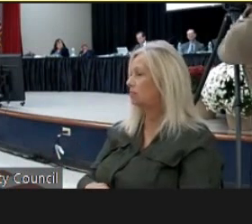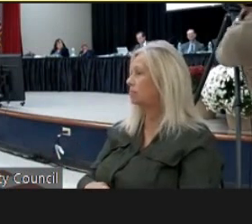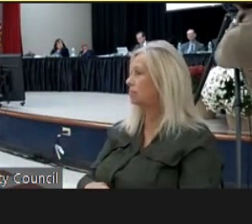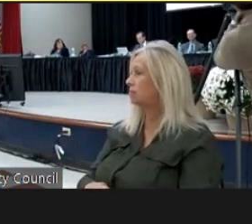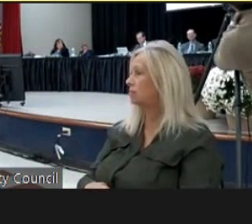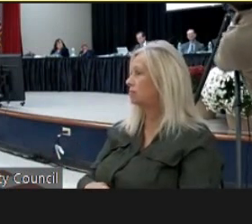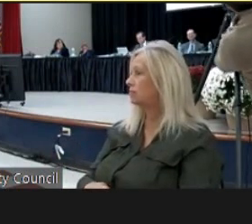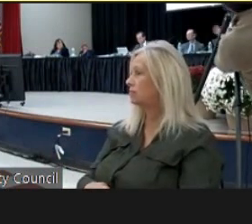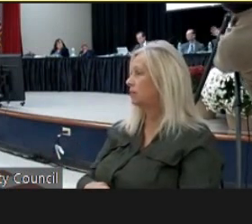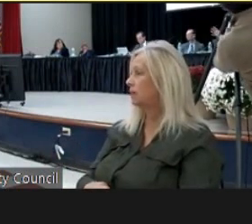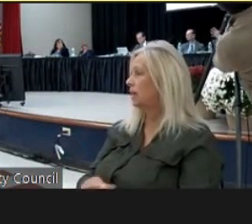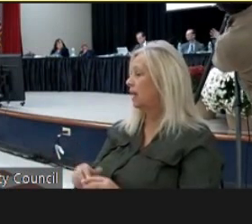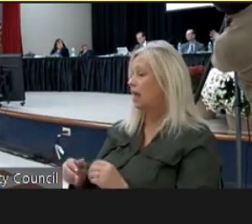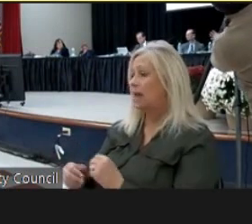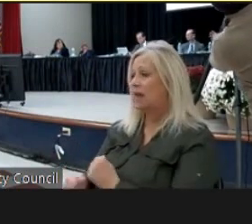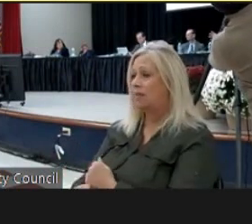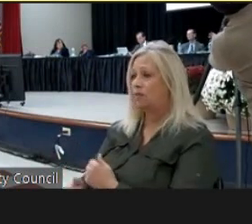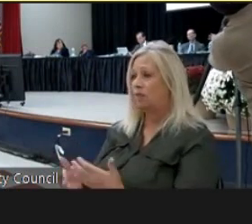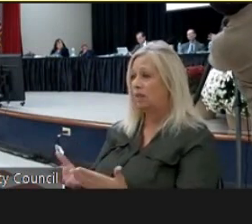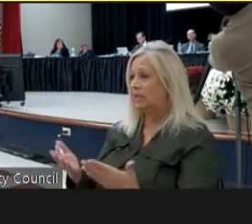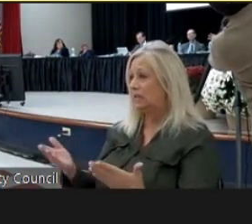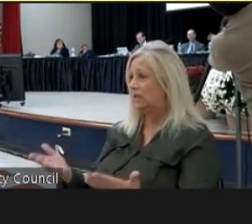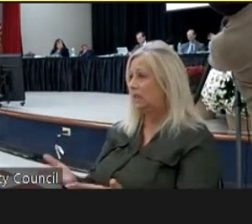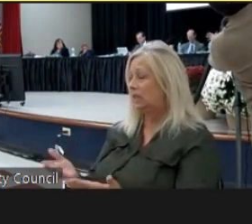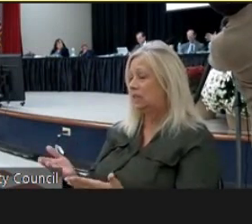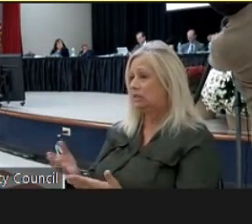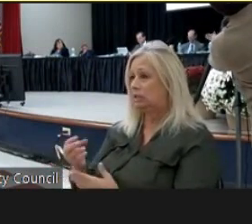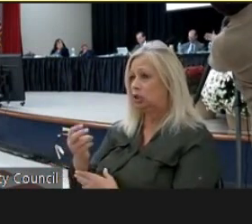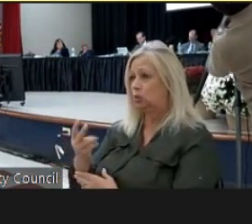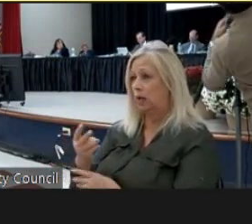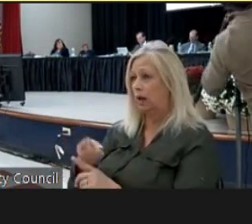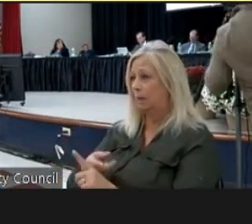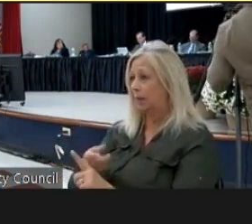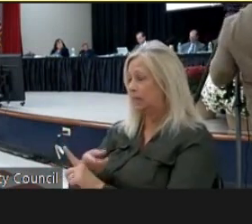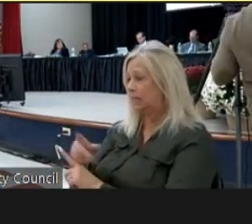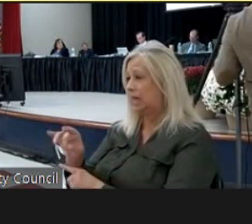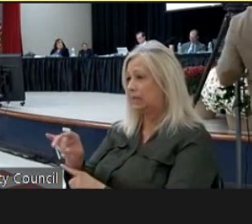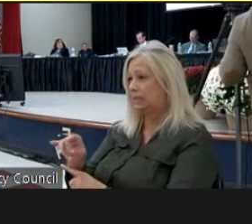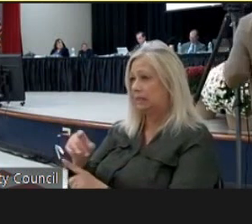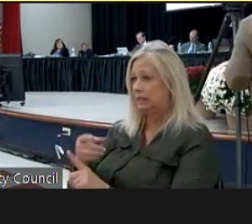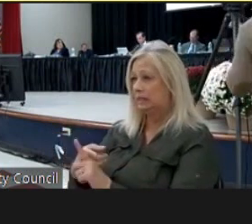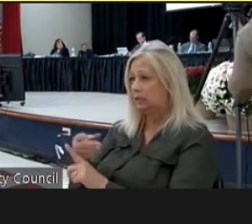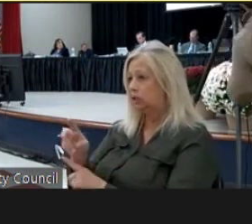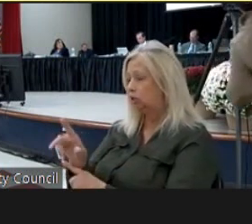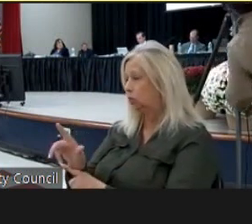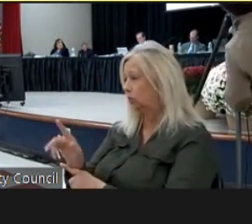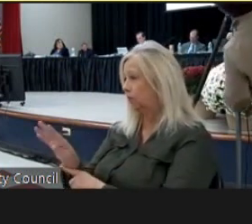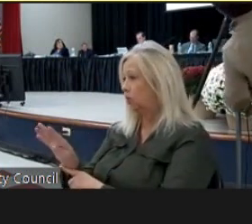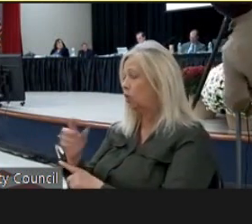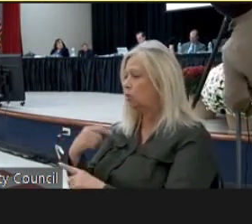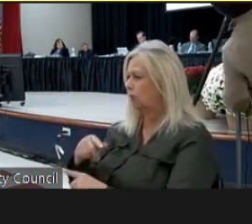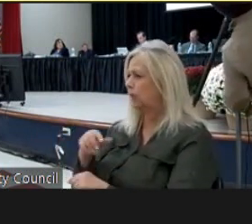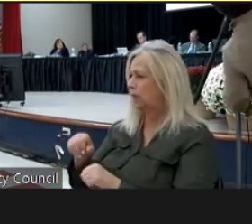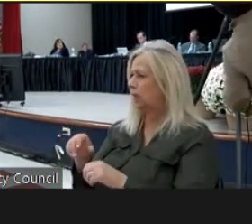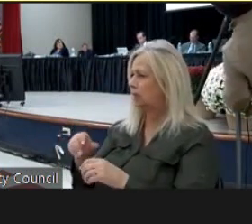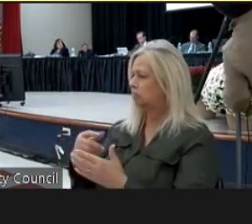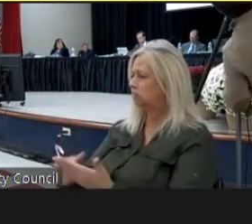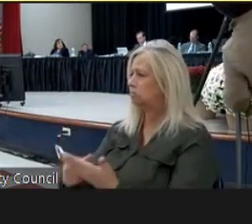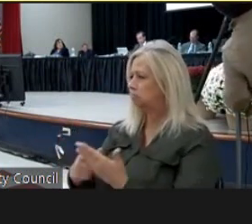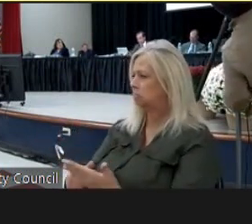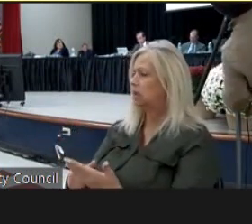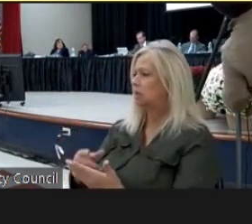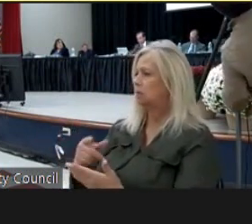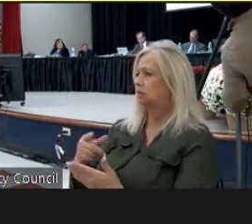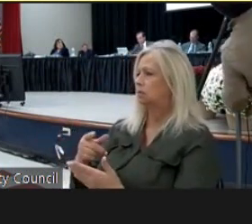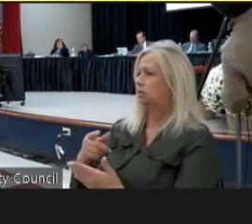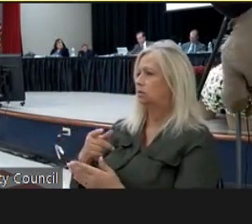because everything is here in the next, some of it's 12 months, 18 months, 24 months. If we could do this on a quarterly basis, or just kind of get the update